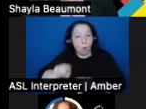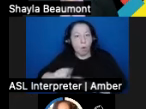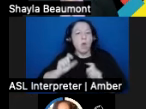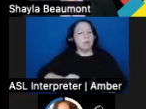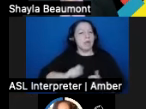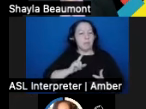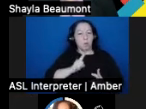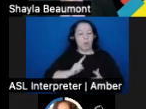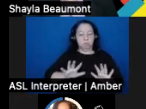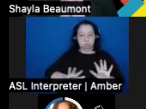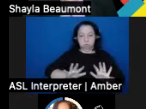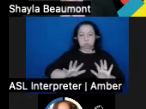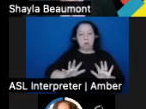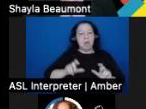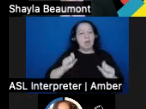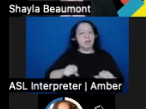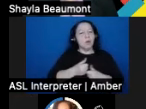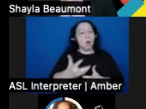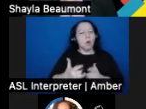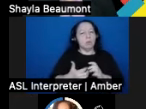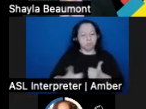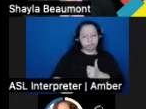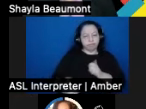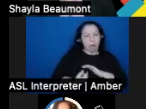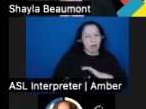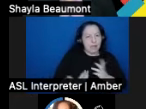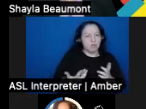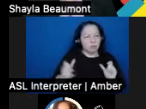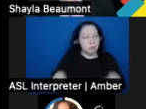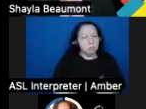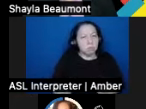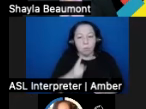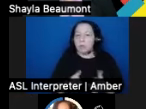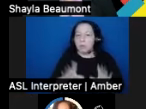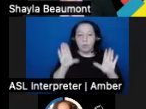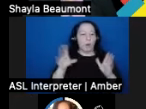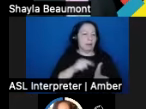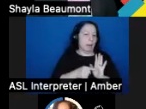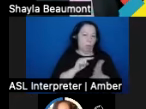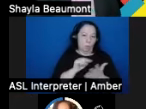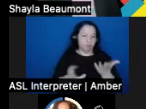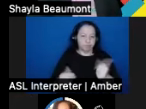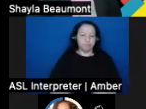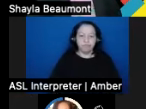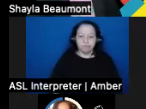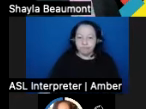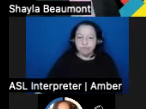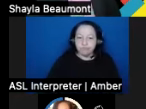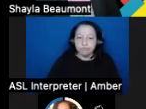disorienting and isolating and all those kinds of things. And so these are just really great examples.